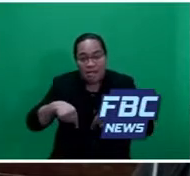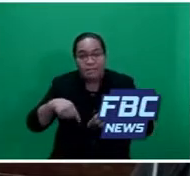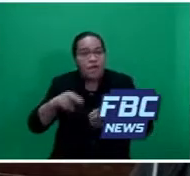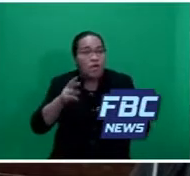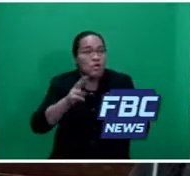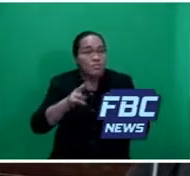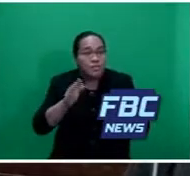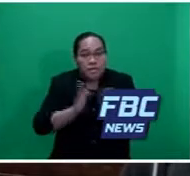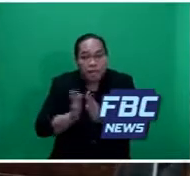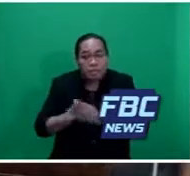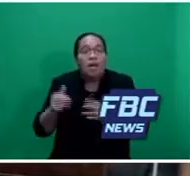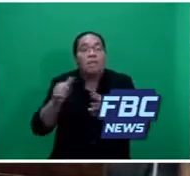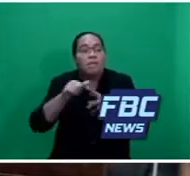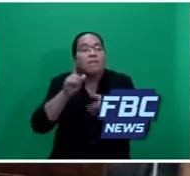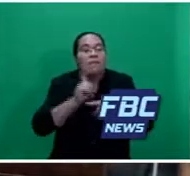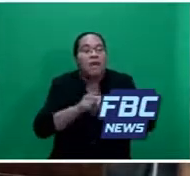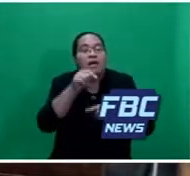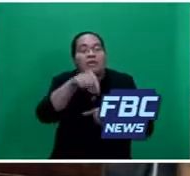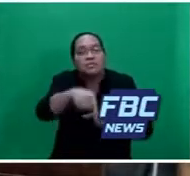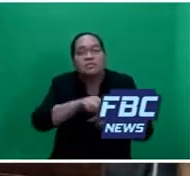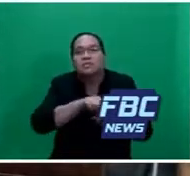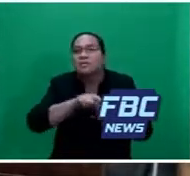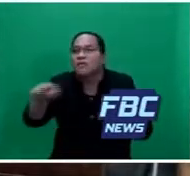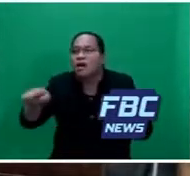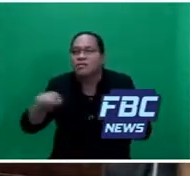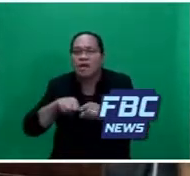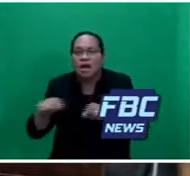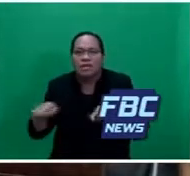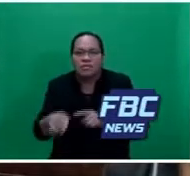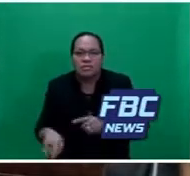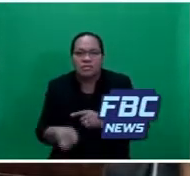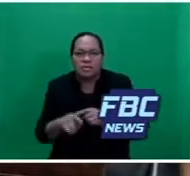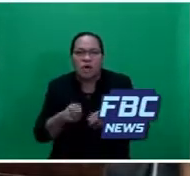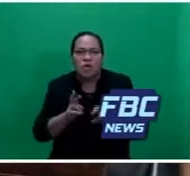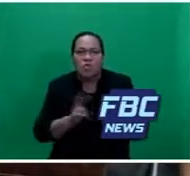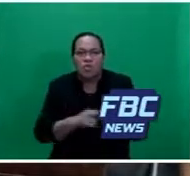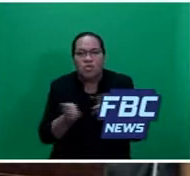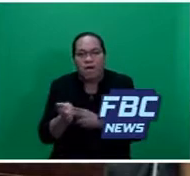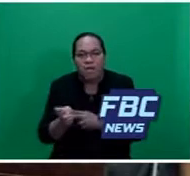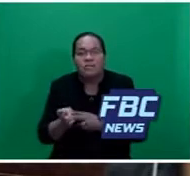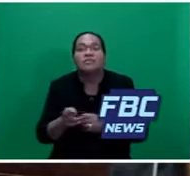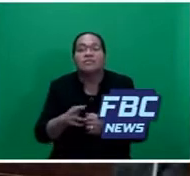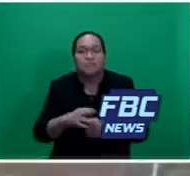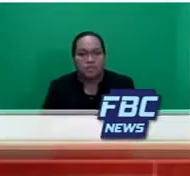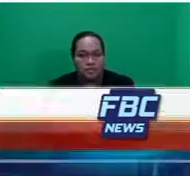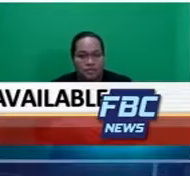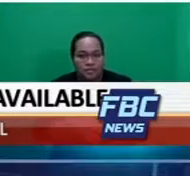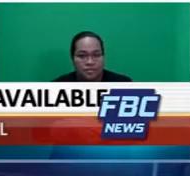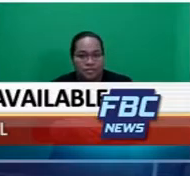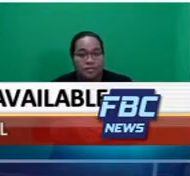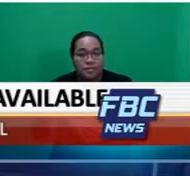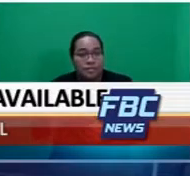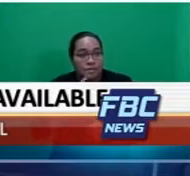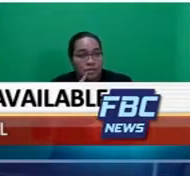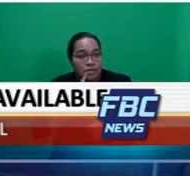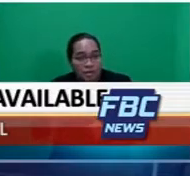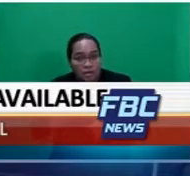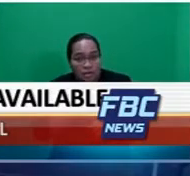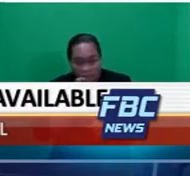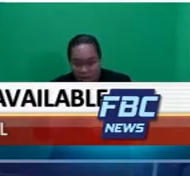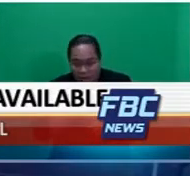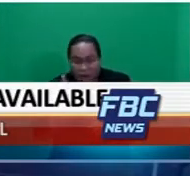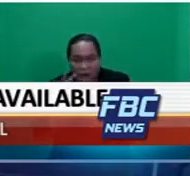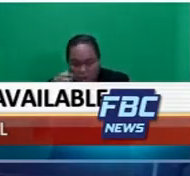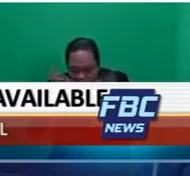However, Mr. Speaker, say some crops, while cultivated only to a limited extent, may be of great economic significance. Information of such crops can only